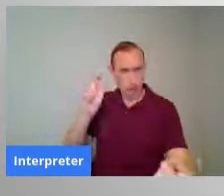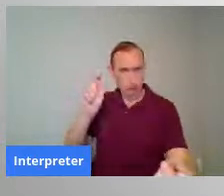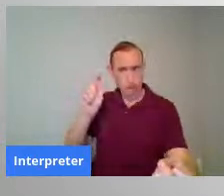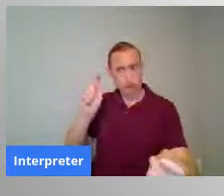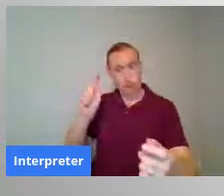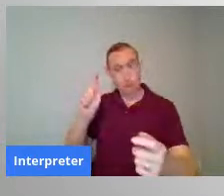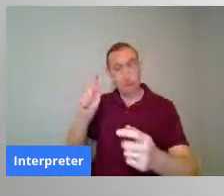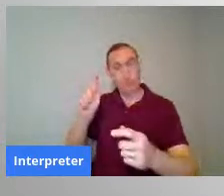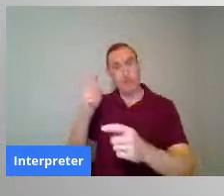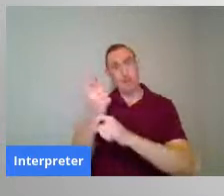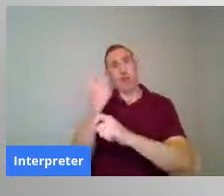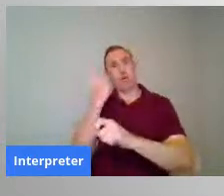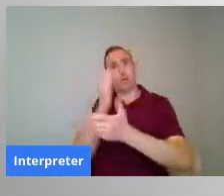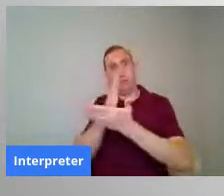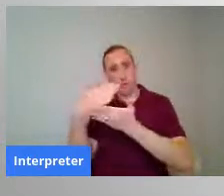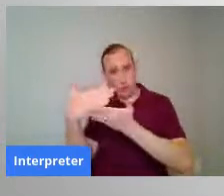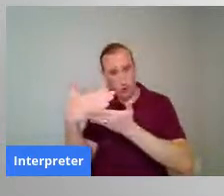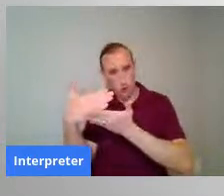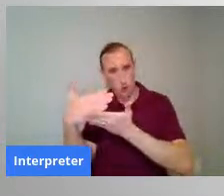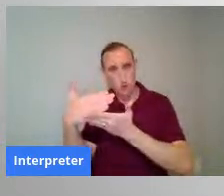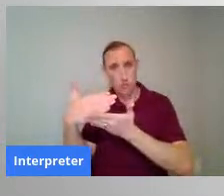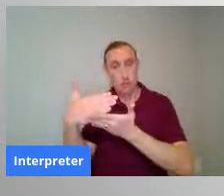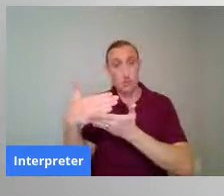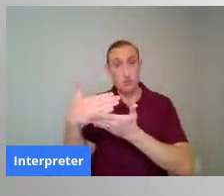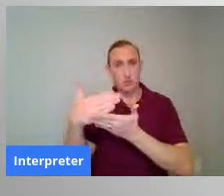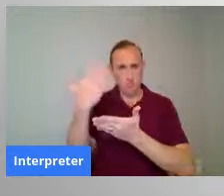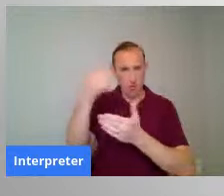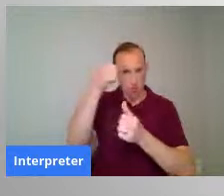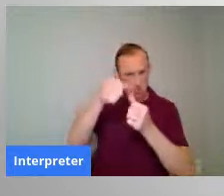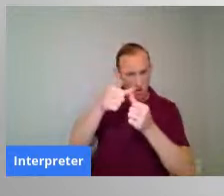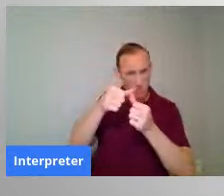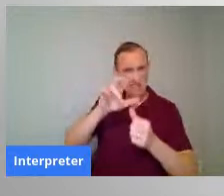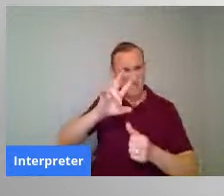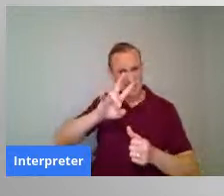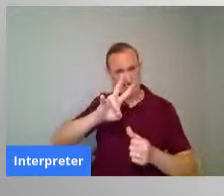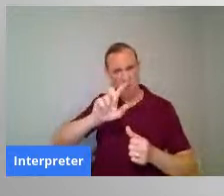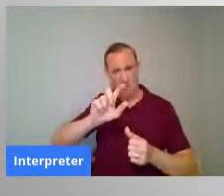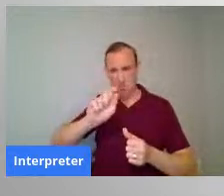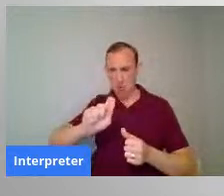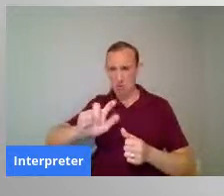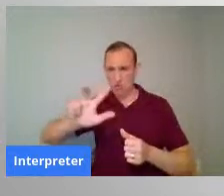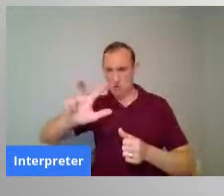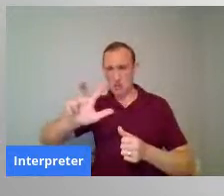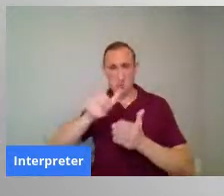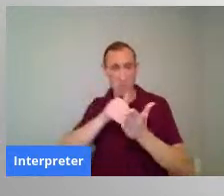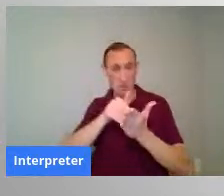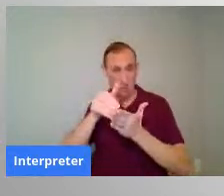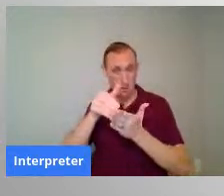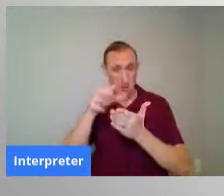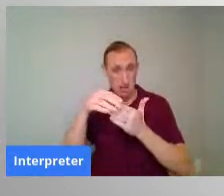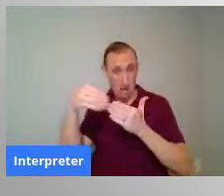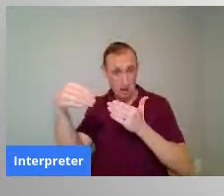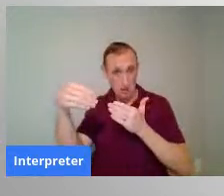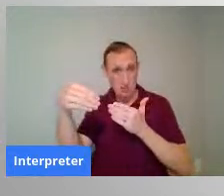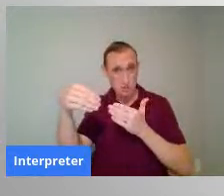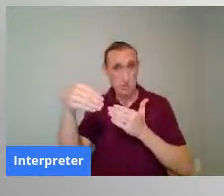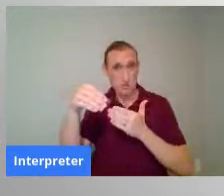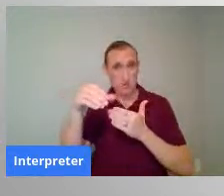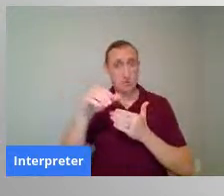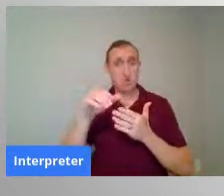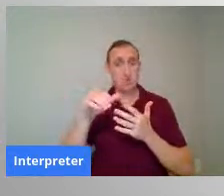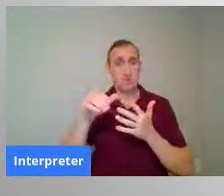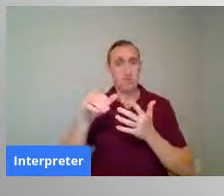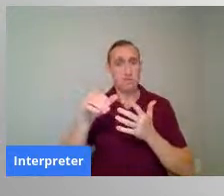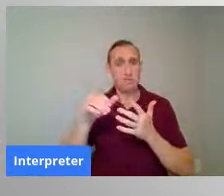probably recall that we had about $7.3 million of austerity from the state. This is where it lies on